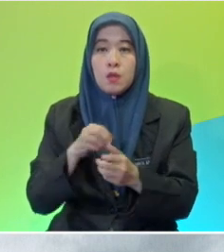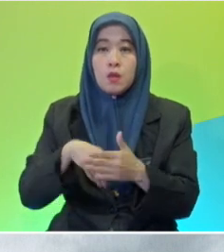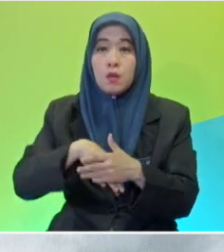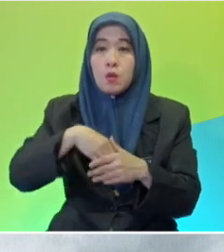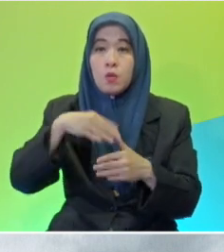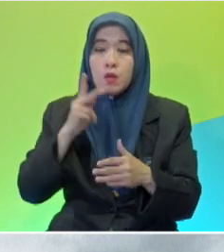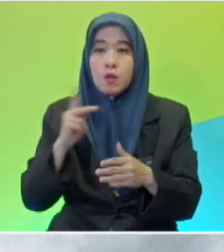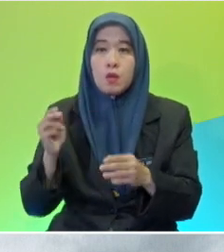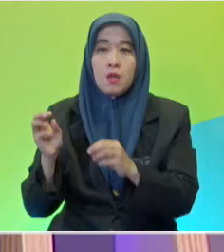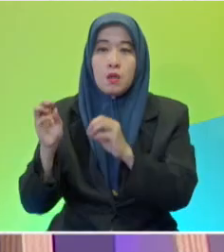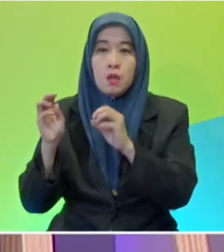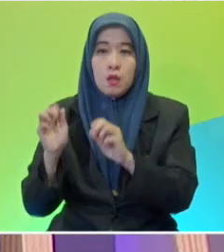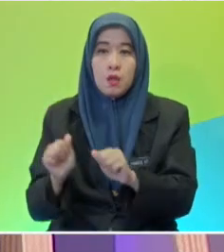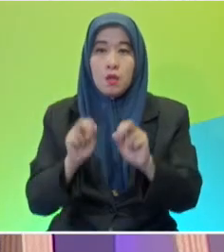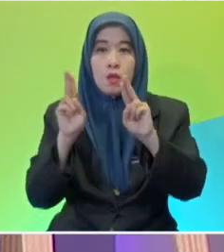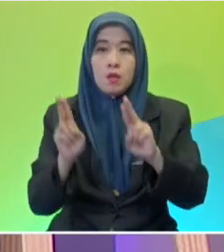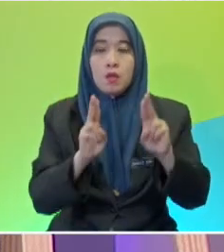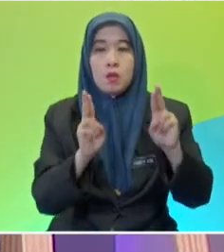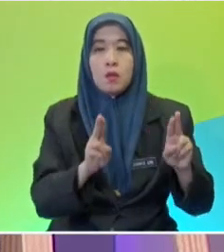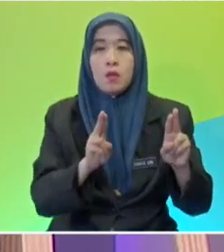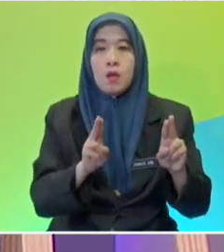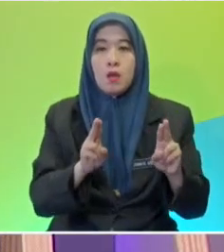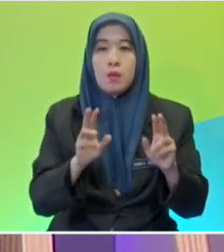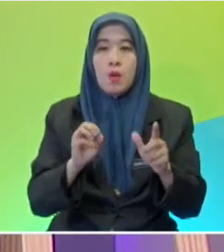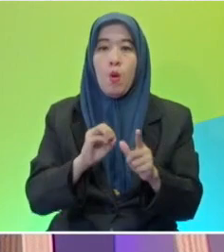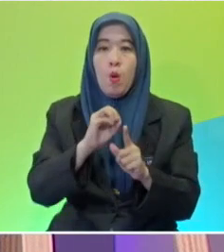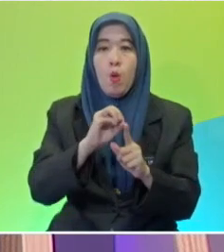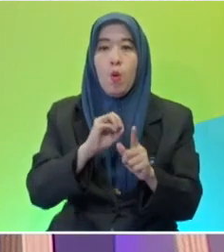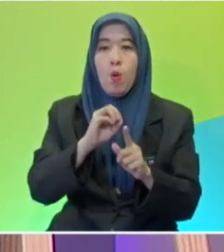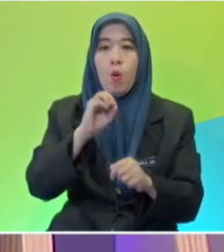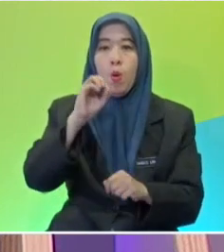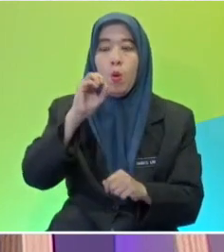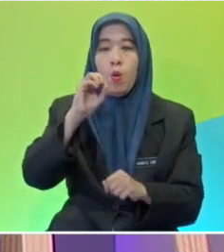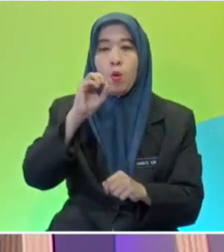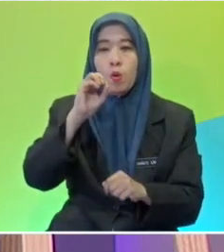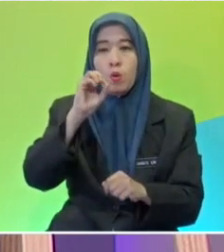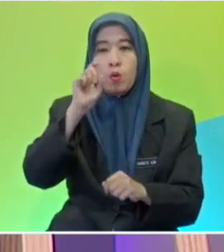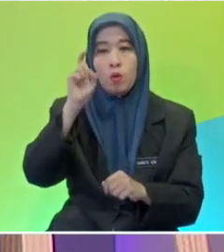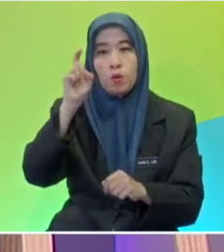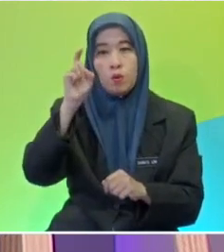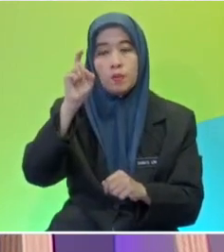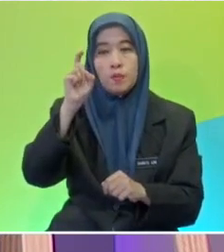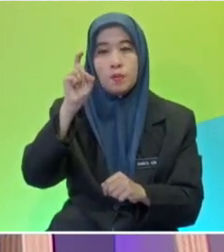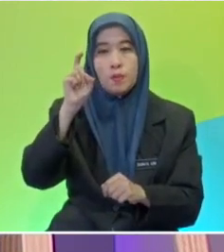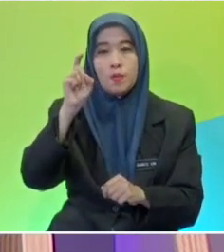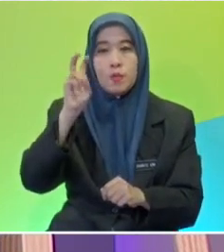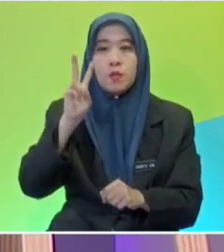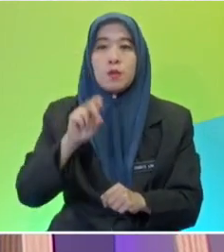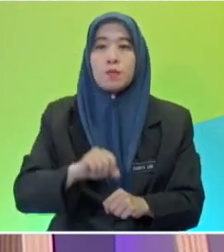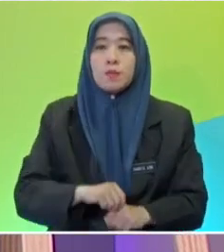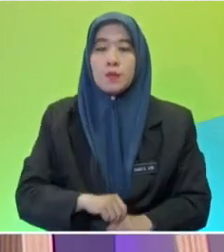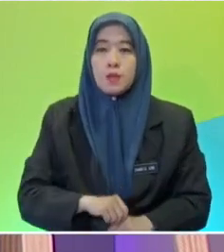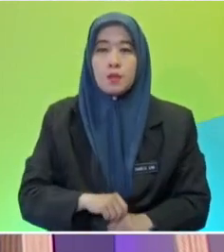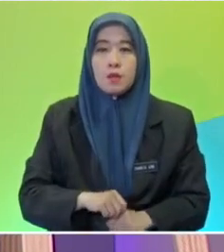air. We can say it's oxygen. Okay, oxygen are needed by human and animals. All right. So after